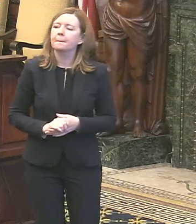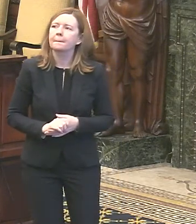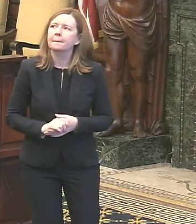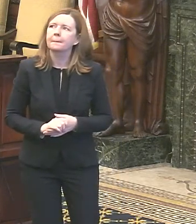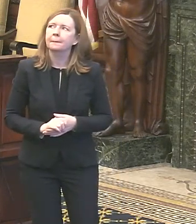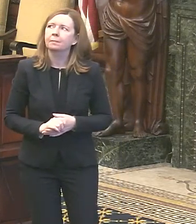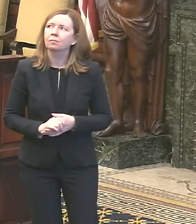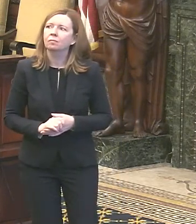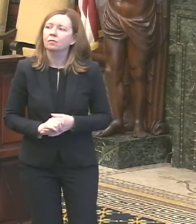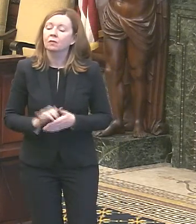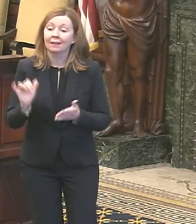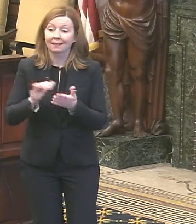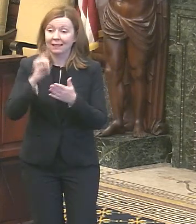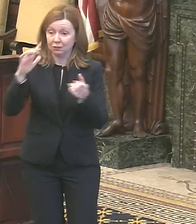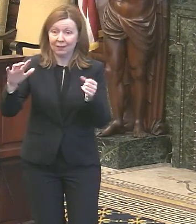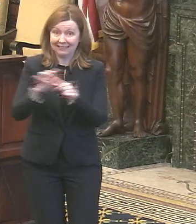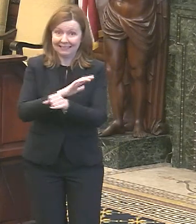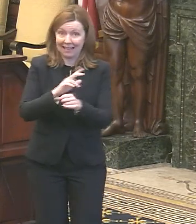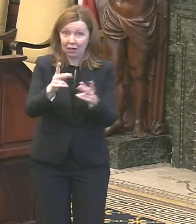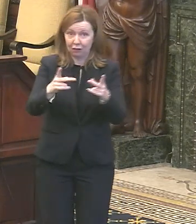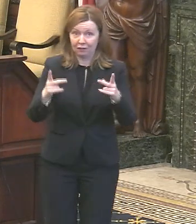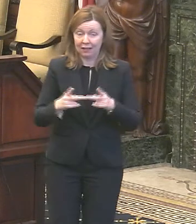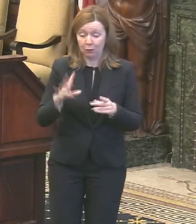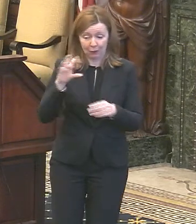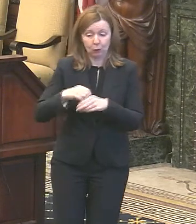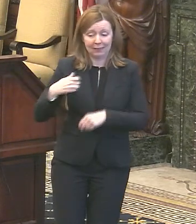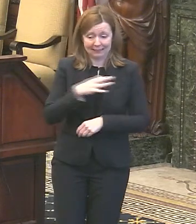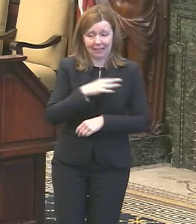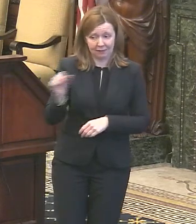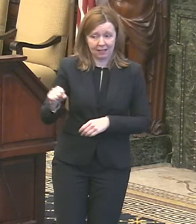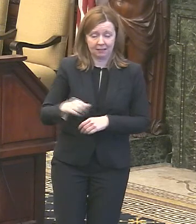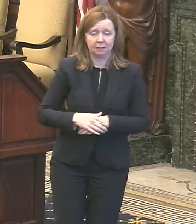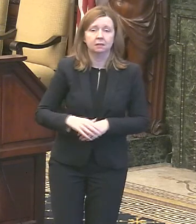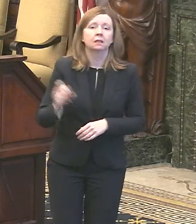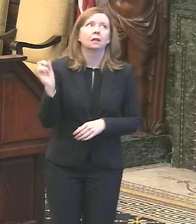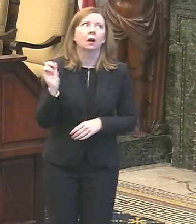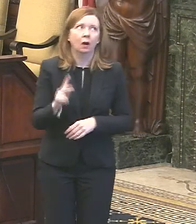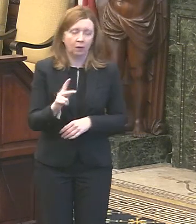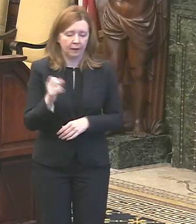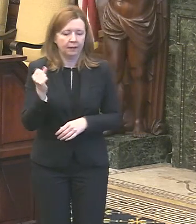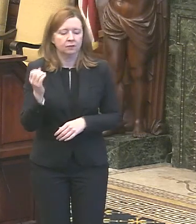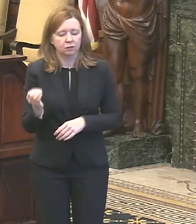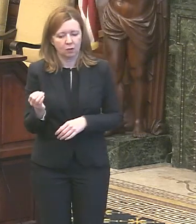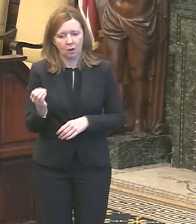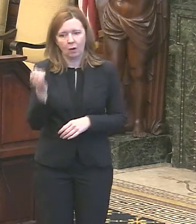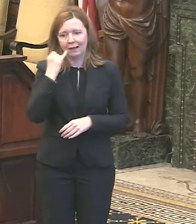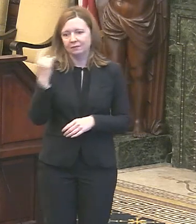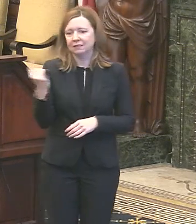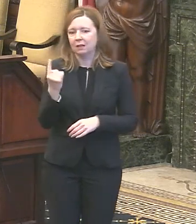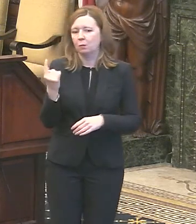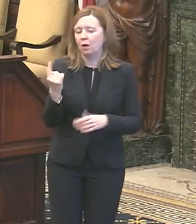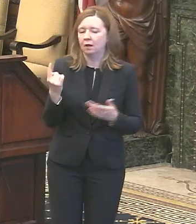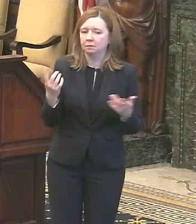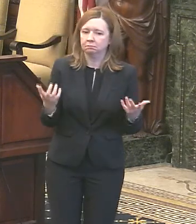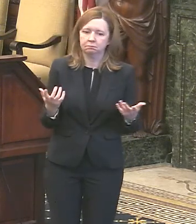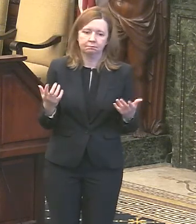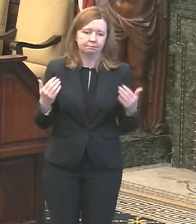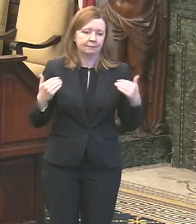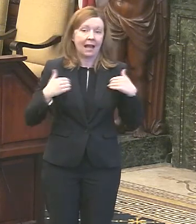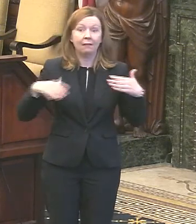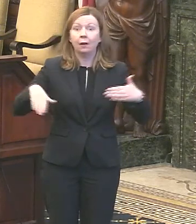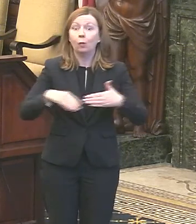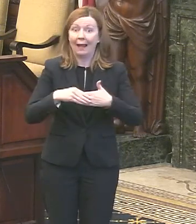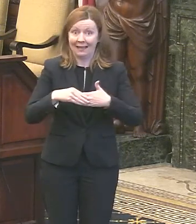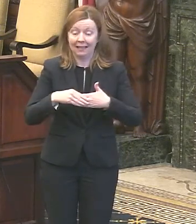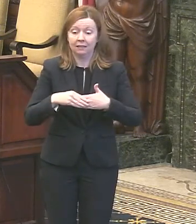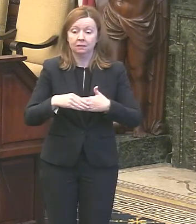That would be for the entire event, which would include staff as well. Okay, so if somebody was having a